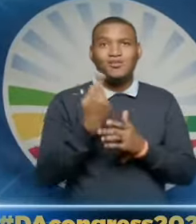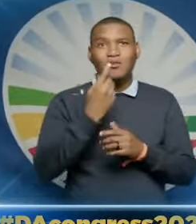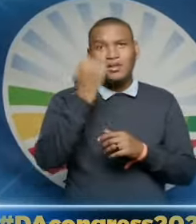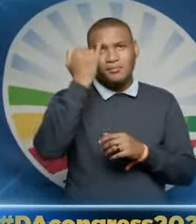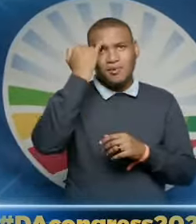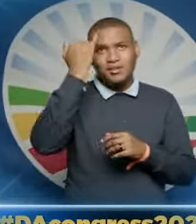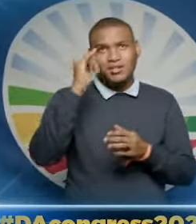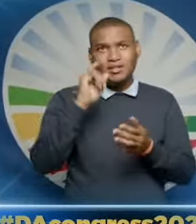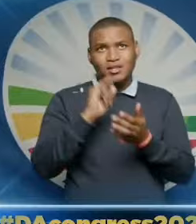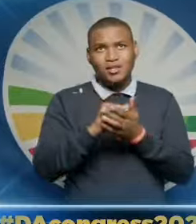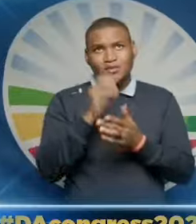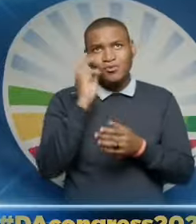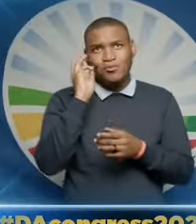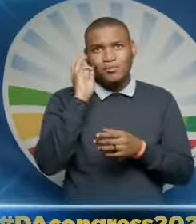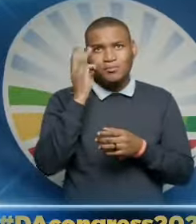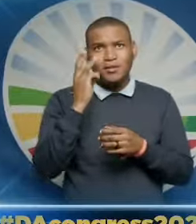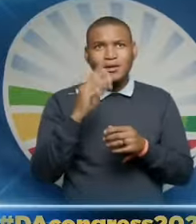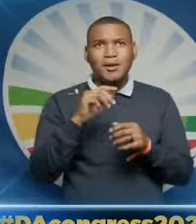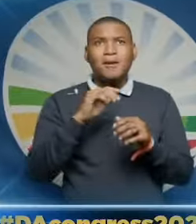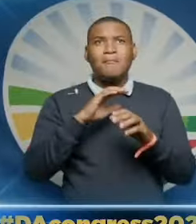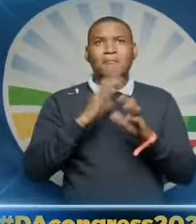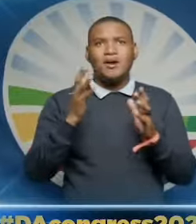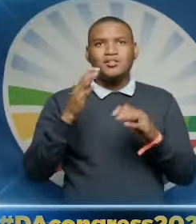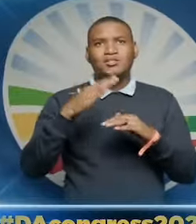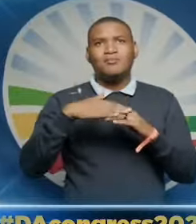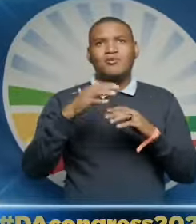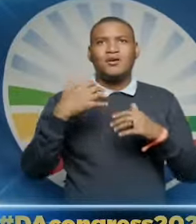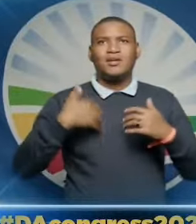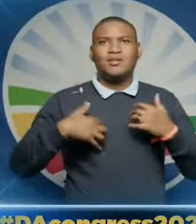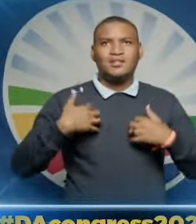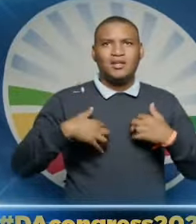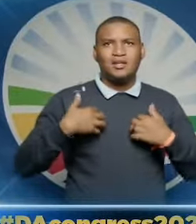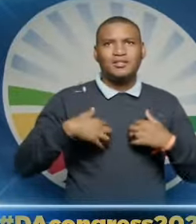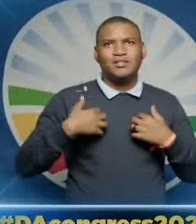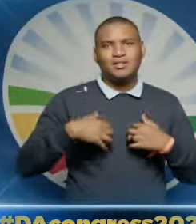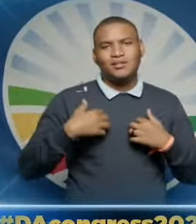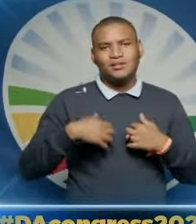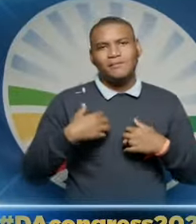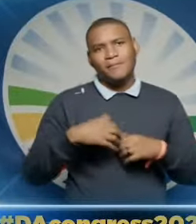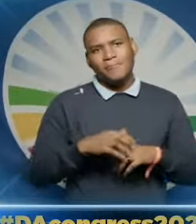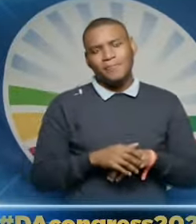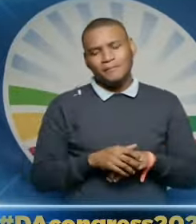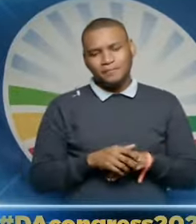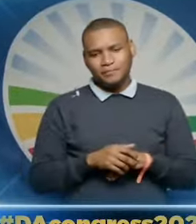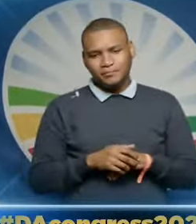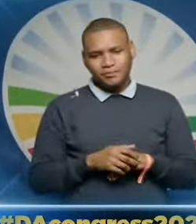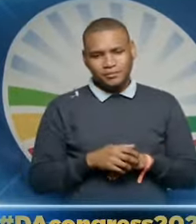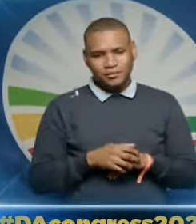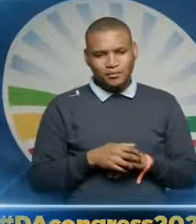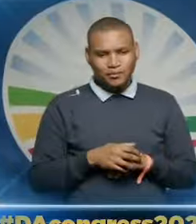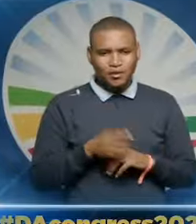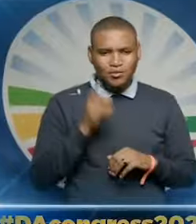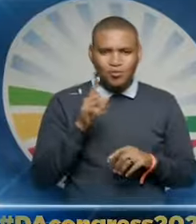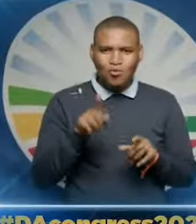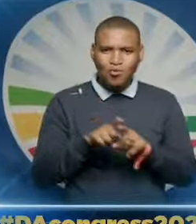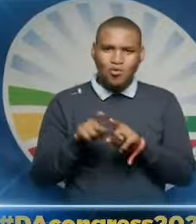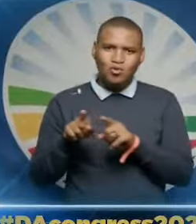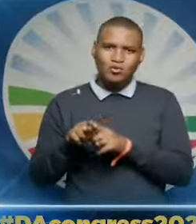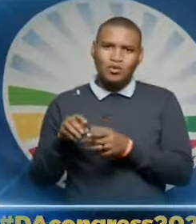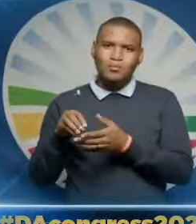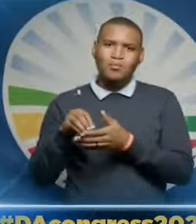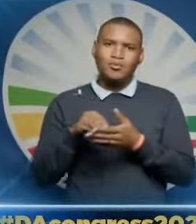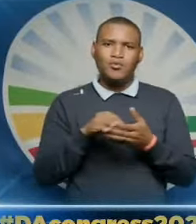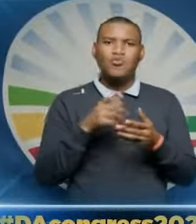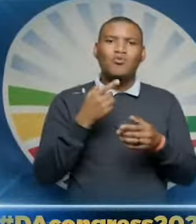that it will, be much more exciting and productive tomorrow. Tammy, you've even gotten me